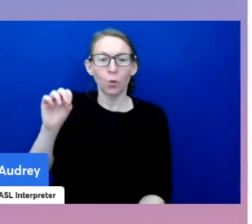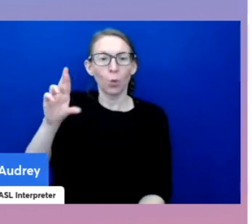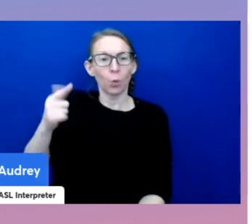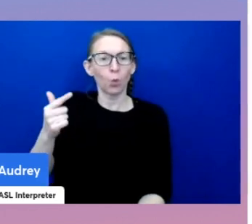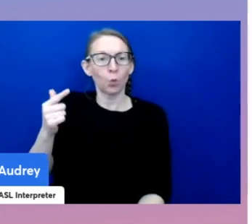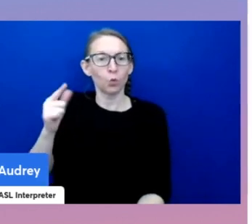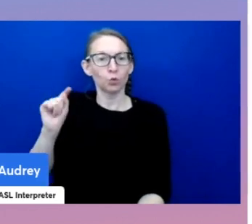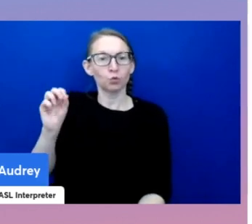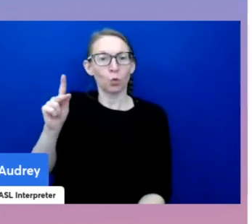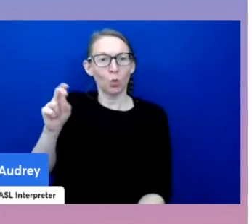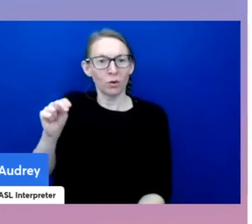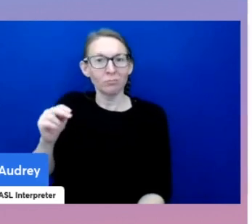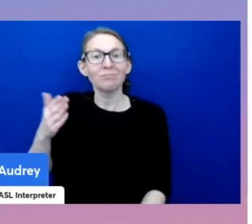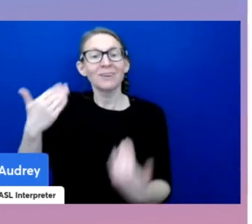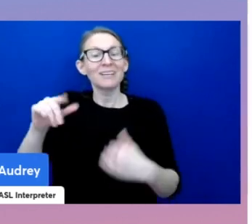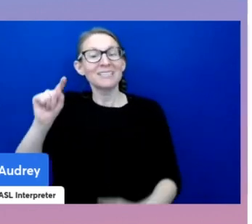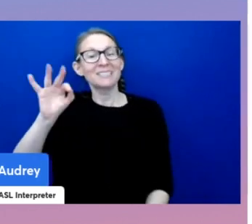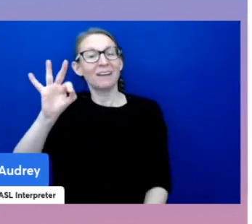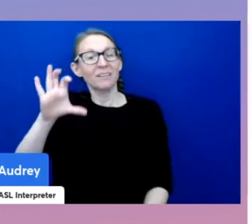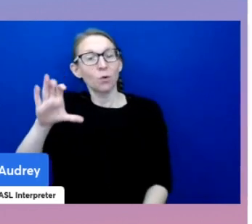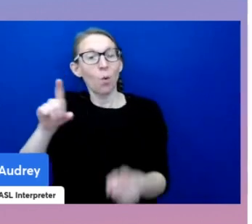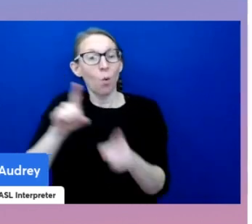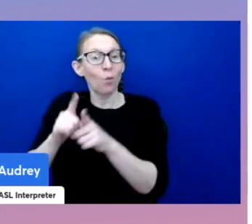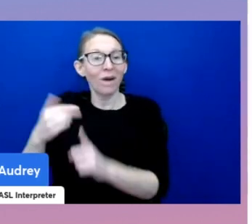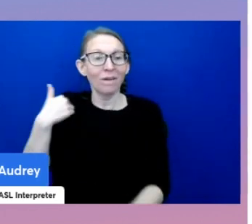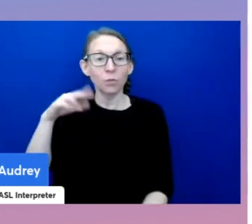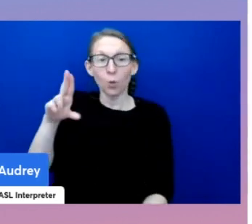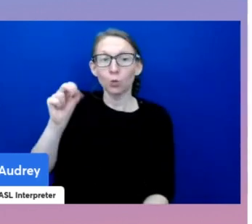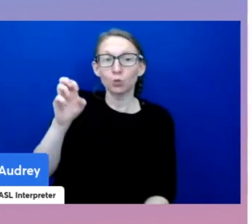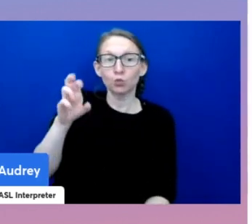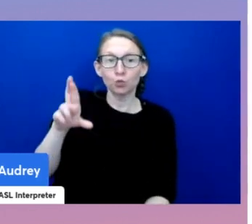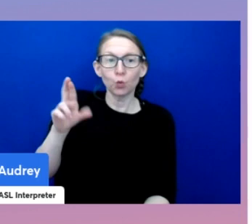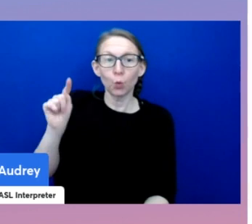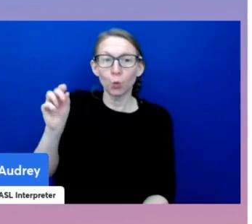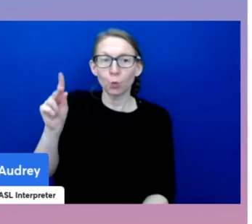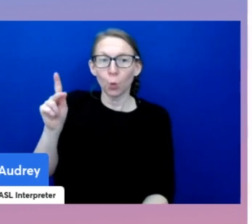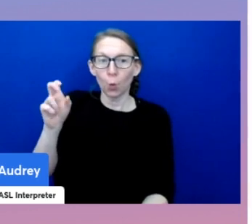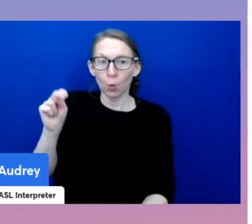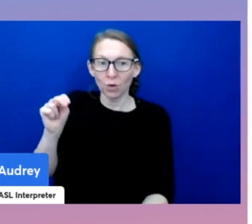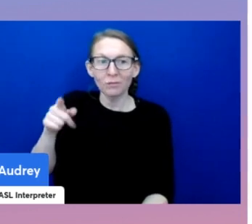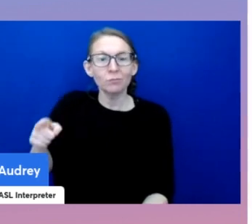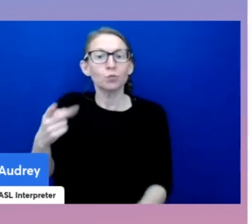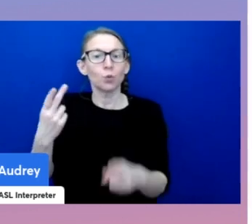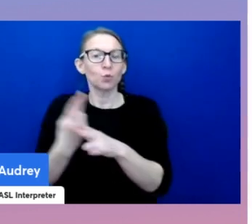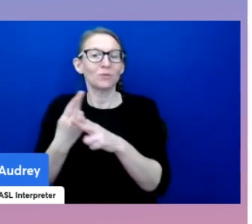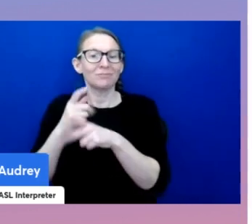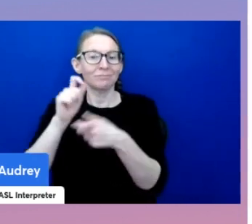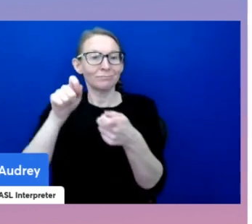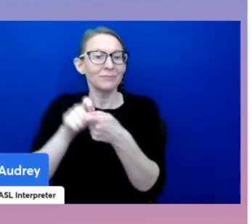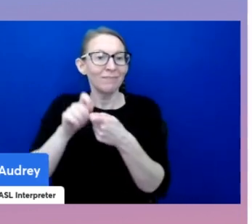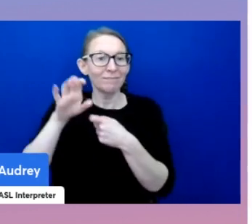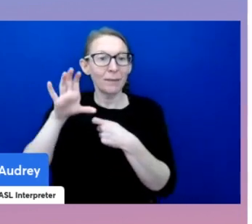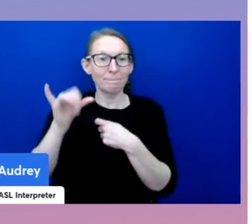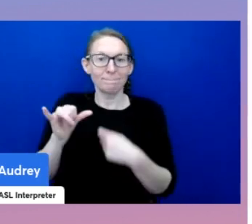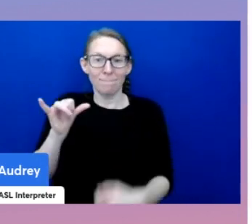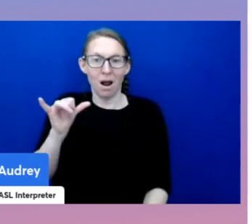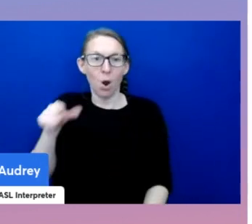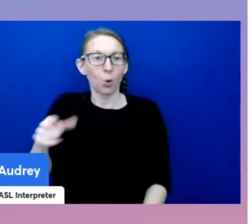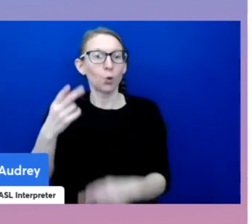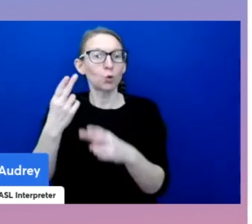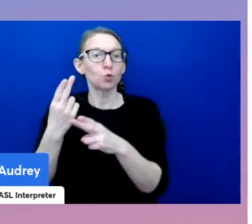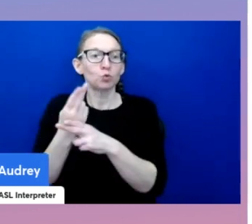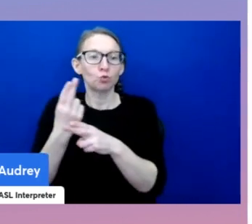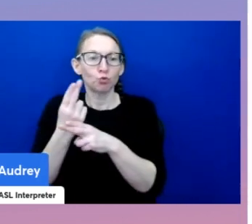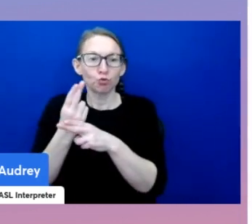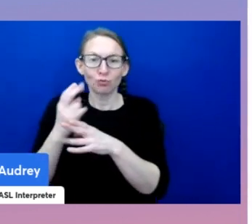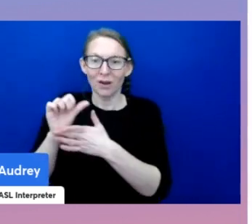TFC also has user tokens. User tokens are used specifically are generated by the user account